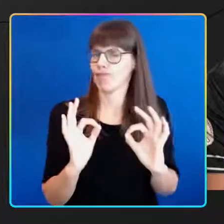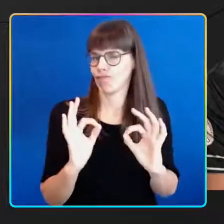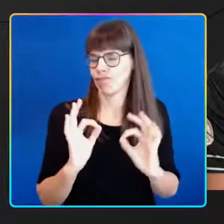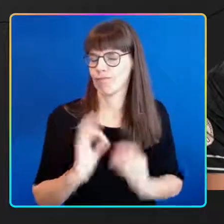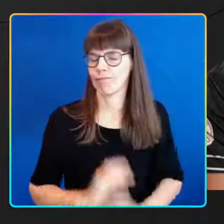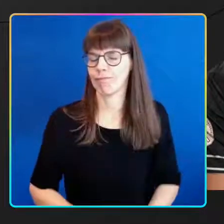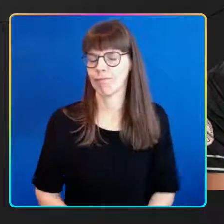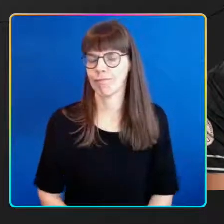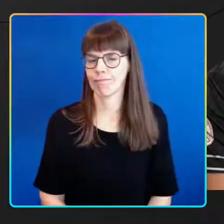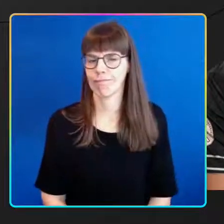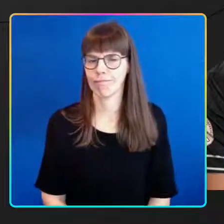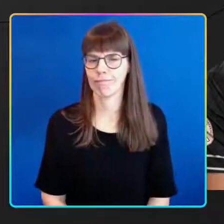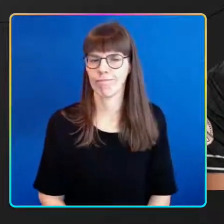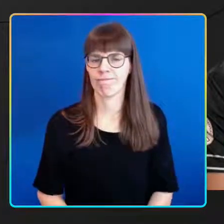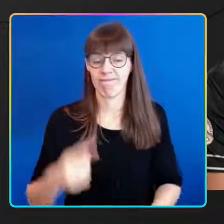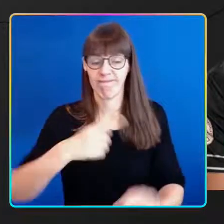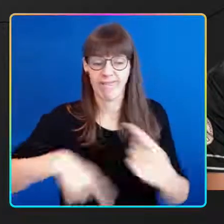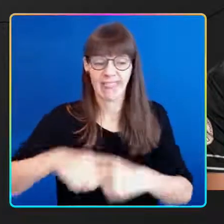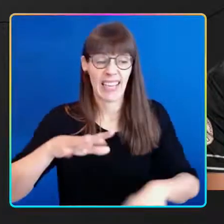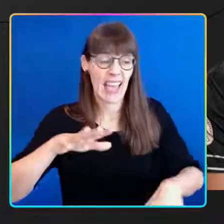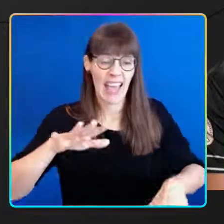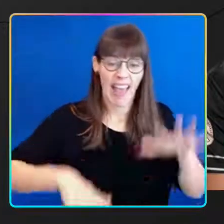facing in their current teams.